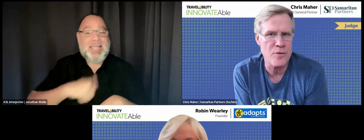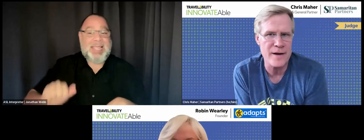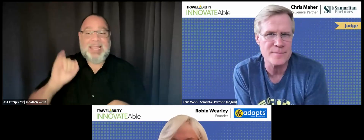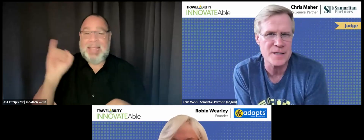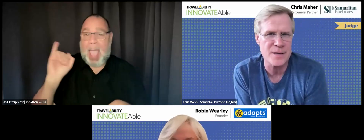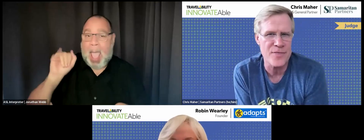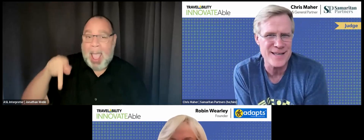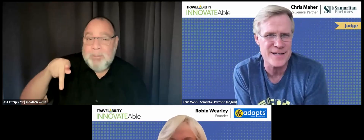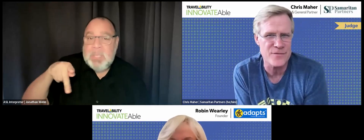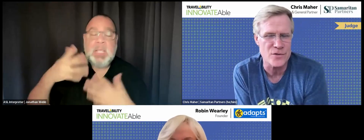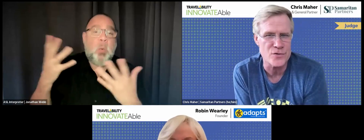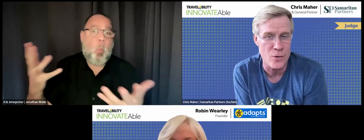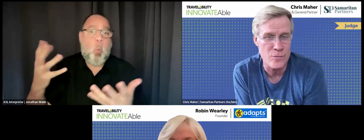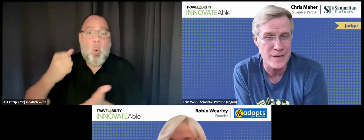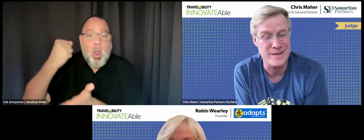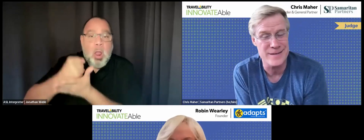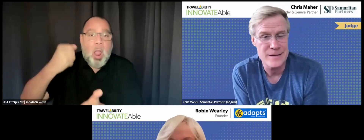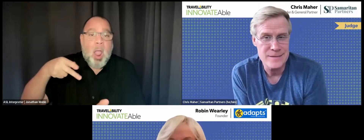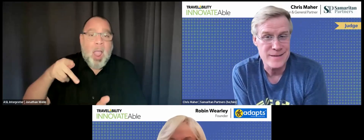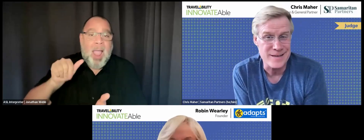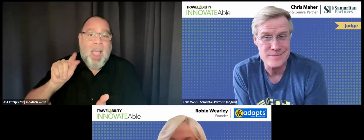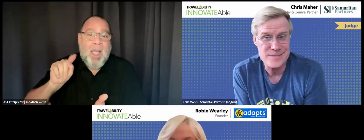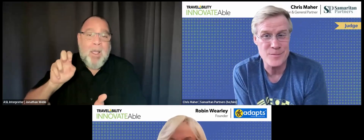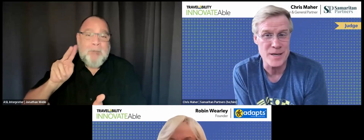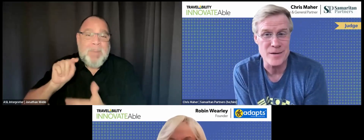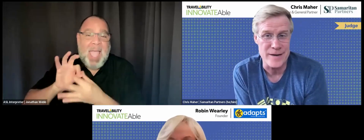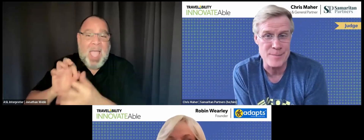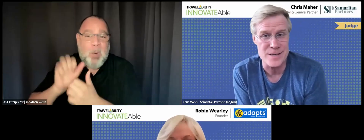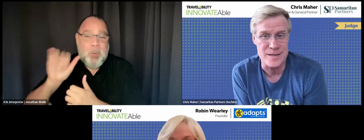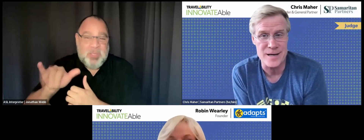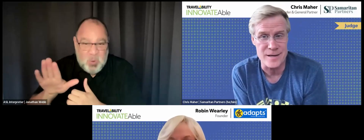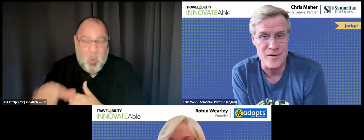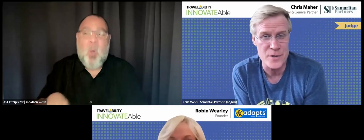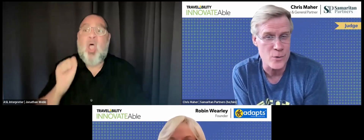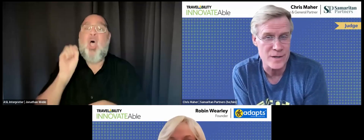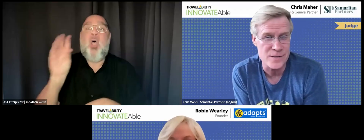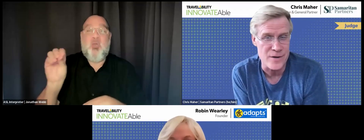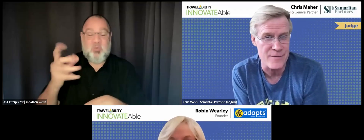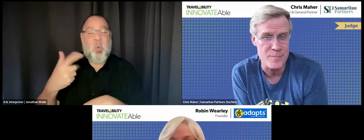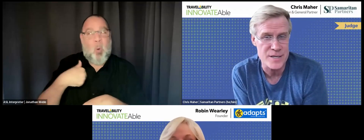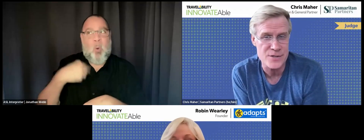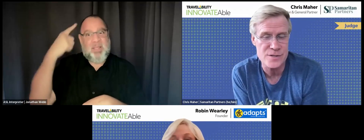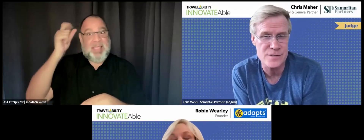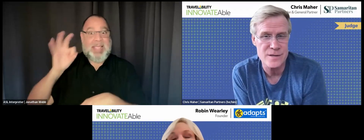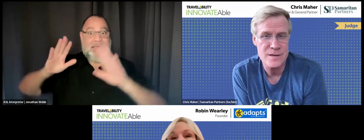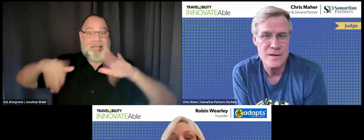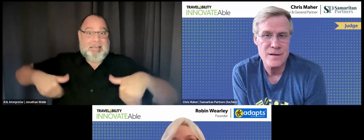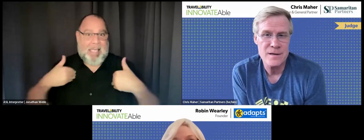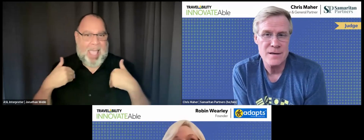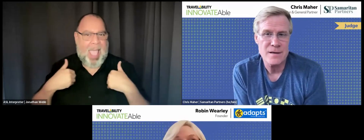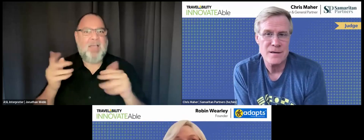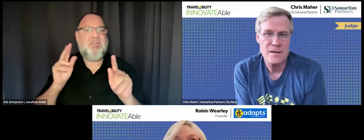on your product? Because I would think that if you don't, it like someone might go on Amazon and knock that off pretty quickly. So do you have any protections?